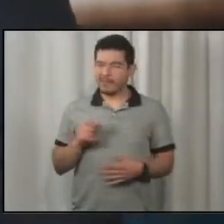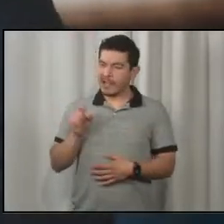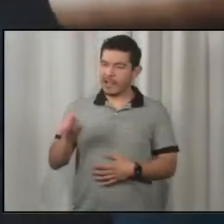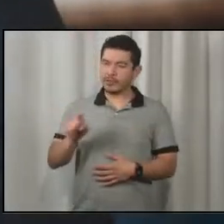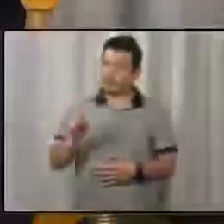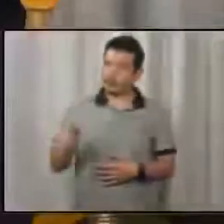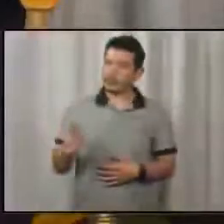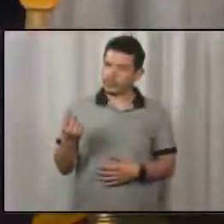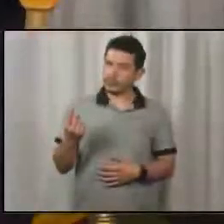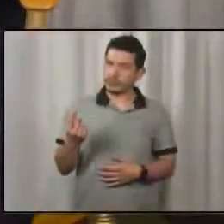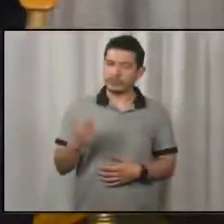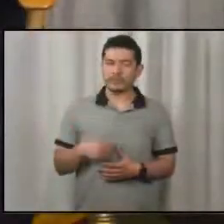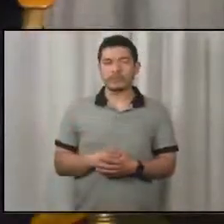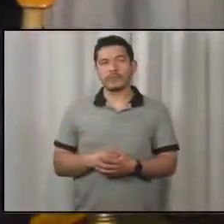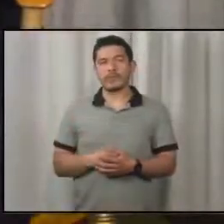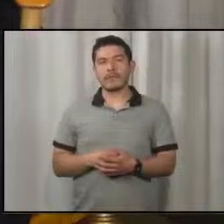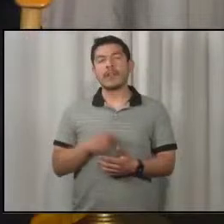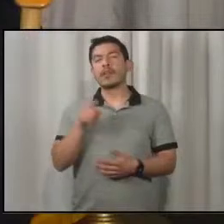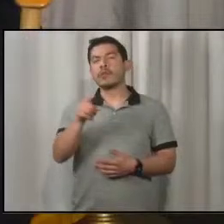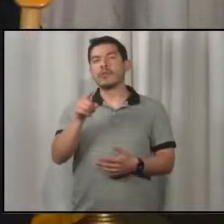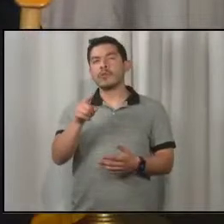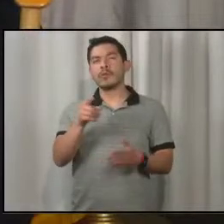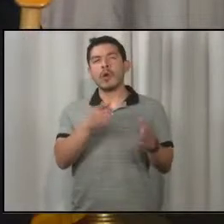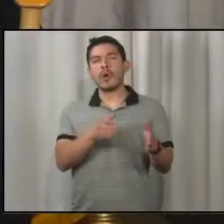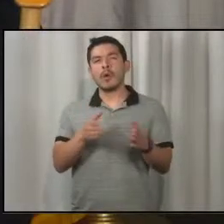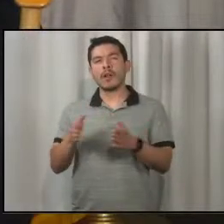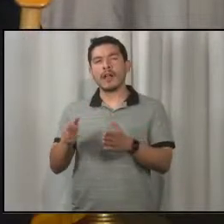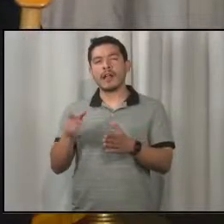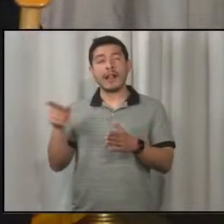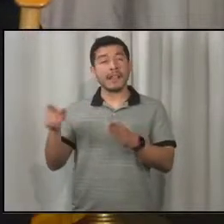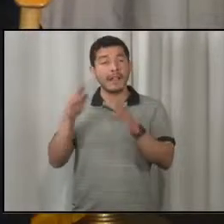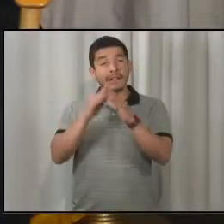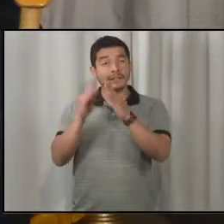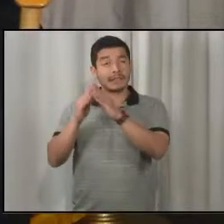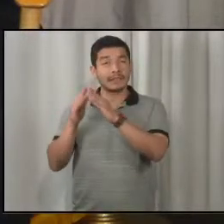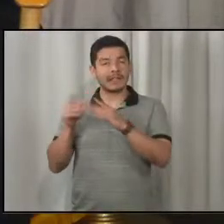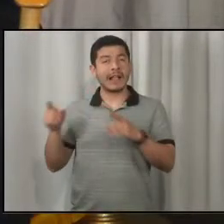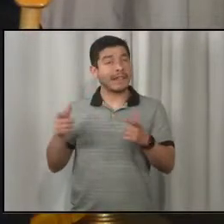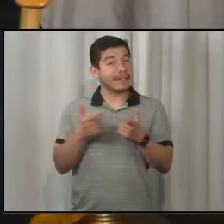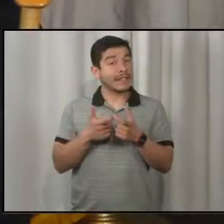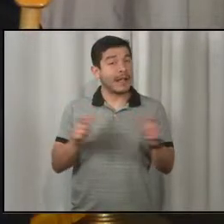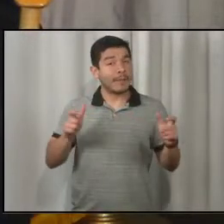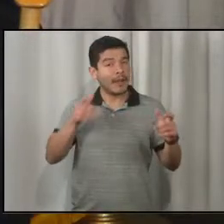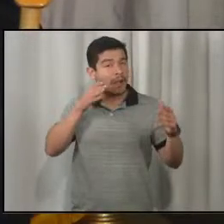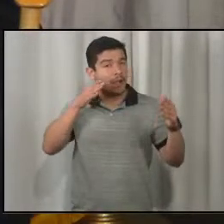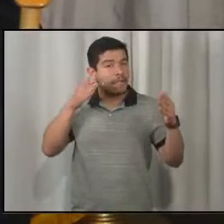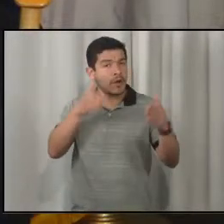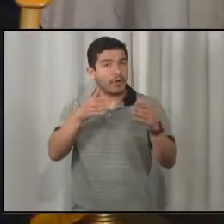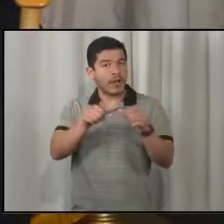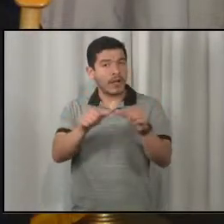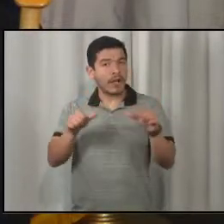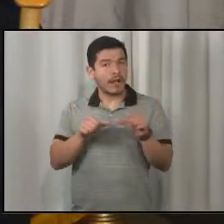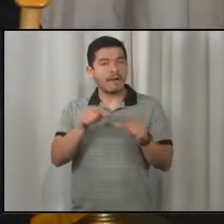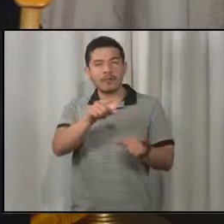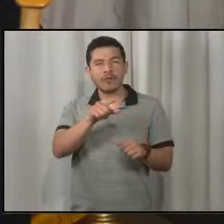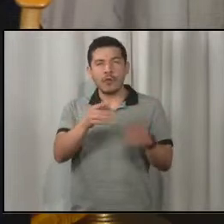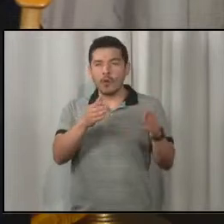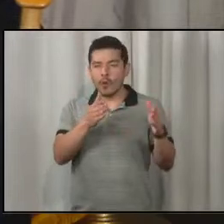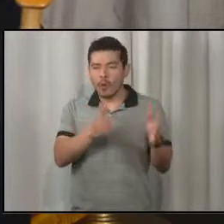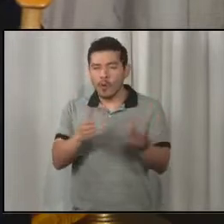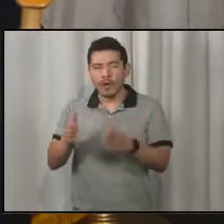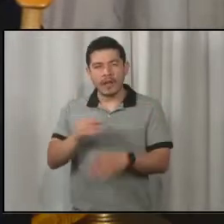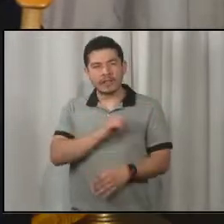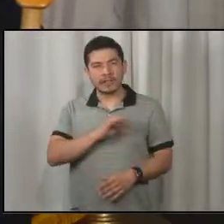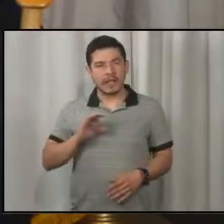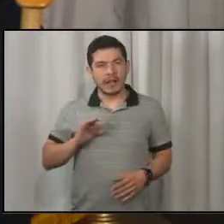question. So you've organized the city. This is a big focus area. You've reorganized staff, and we're